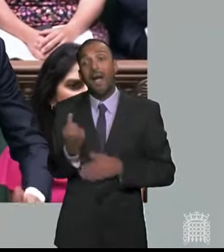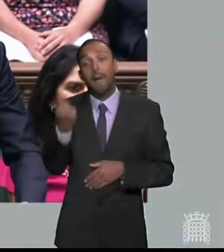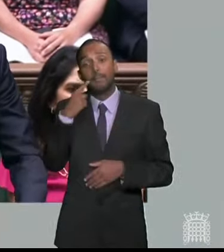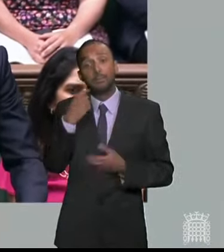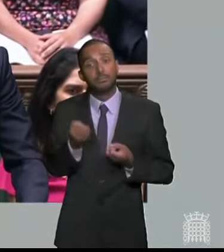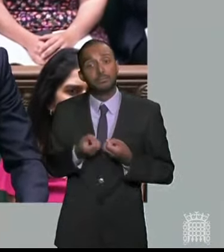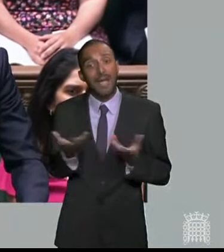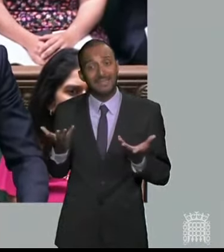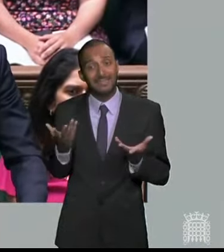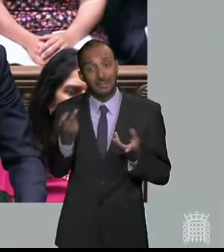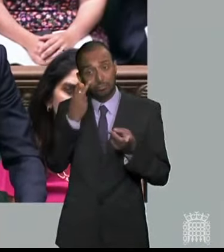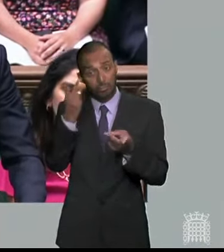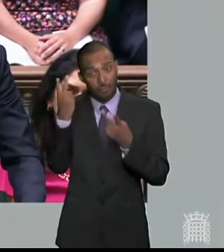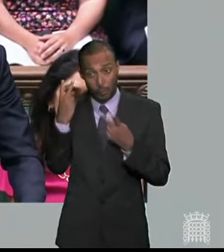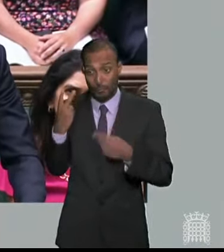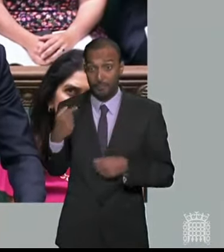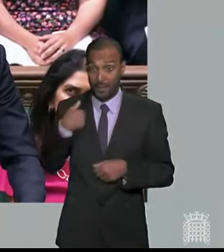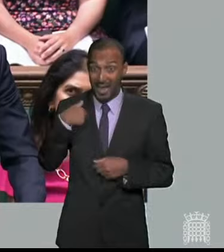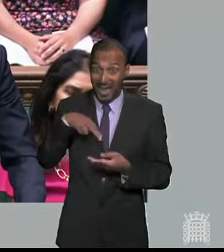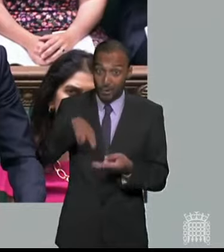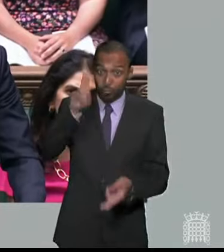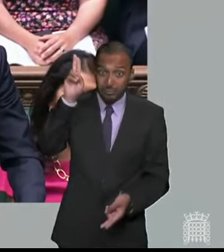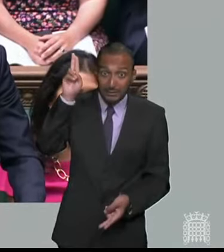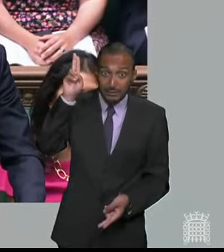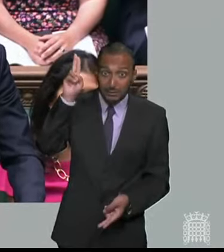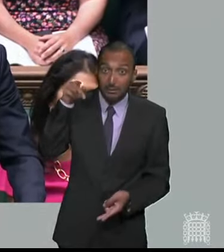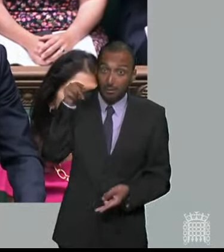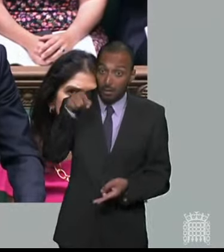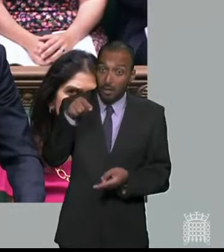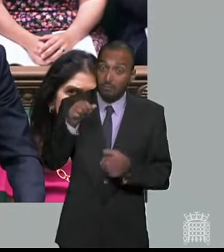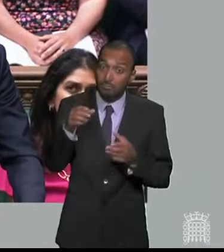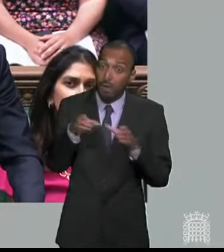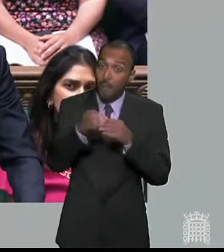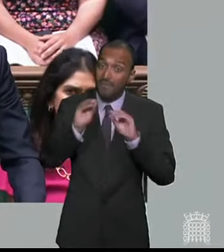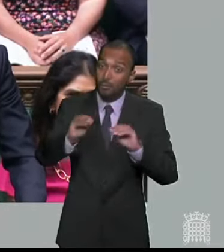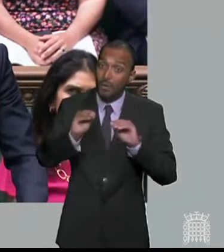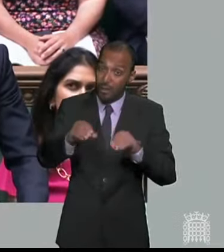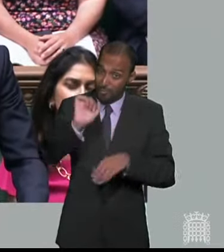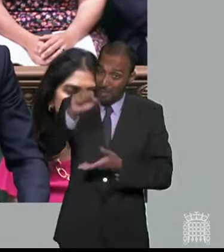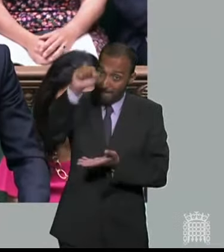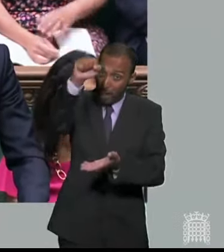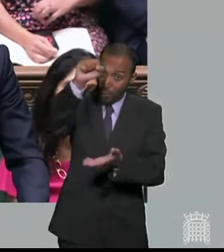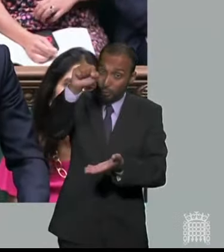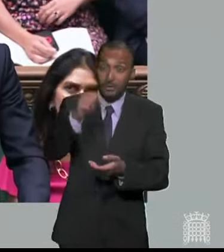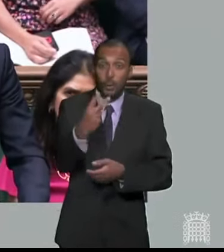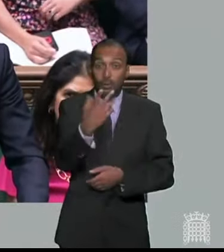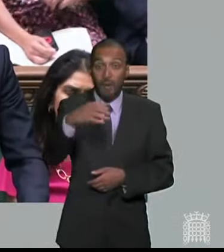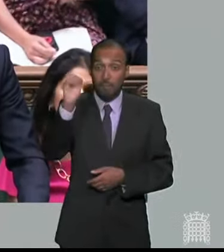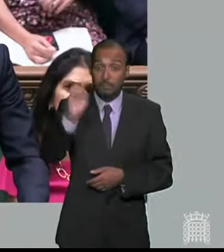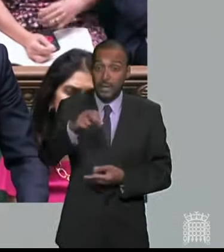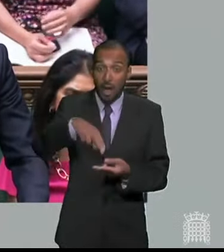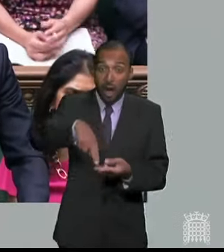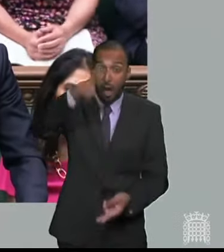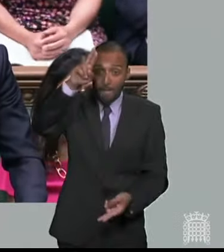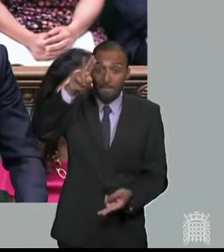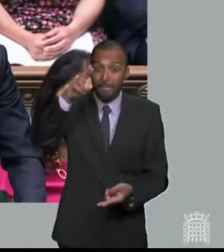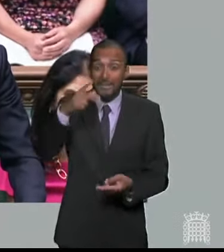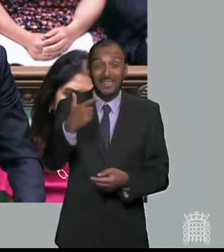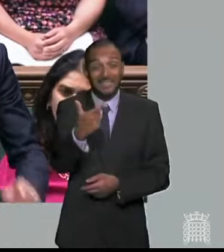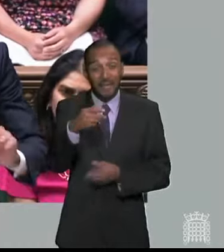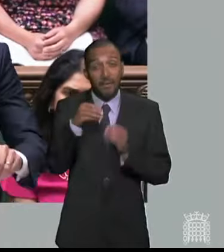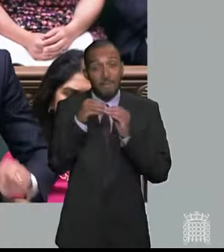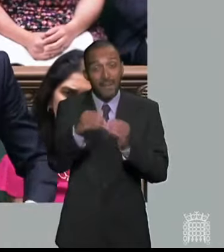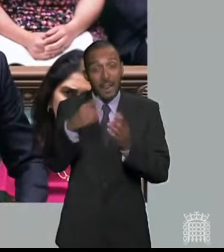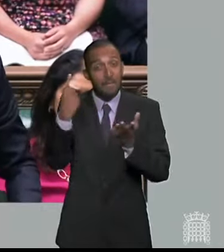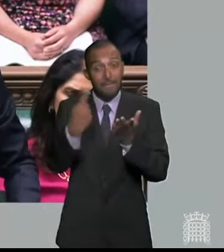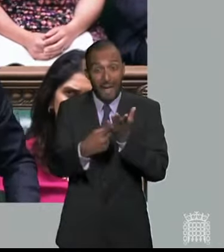review, I increased the Department for Education's capital budget by 25% to a record £7 billion, Mr.